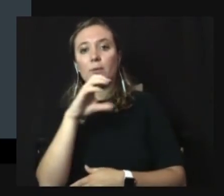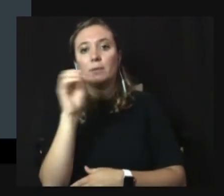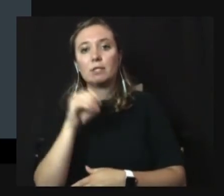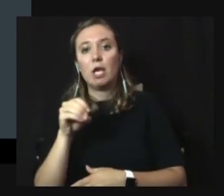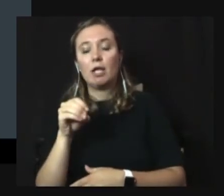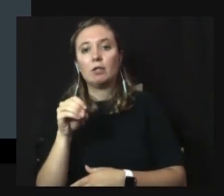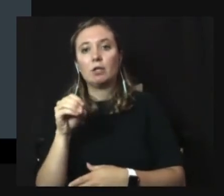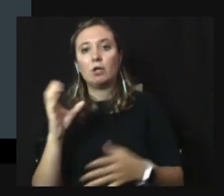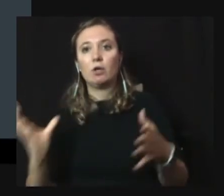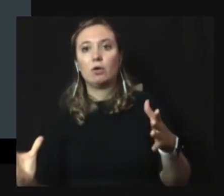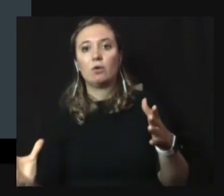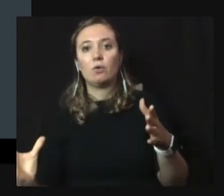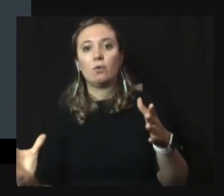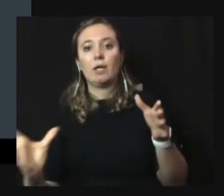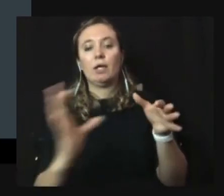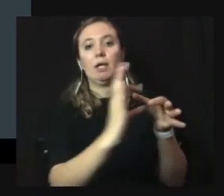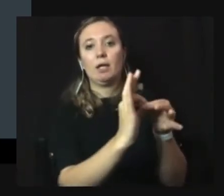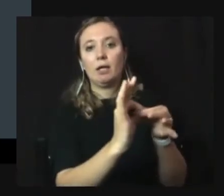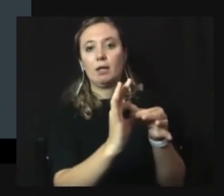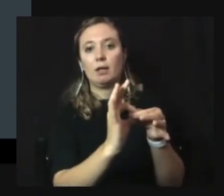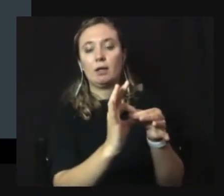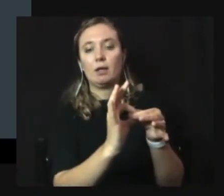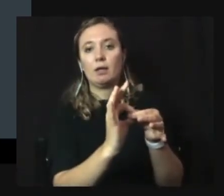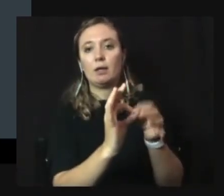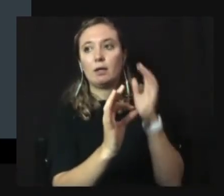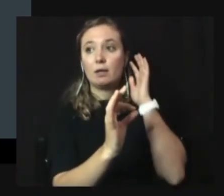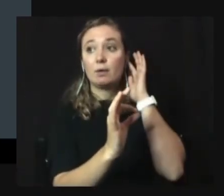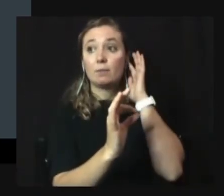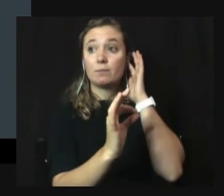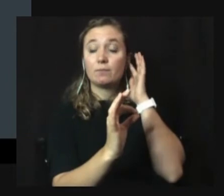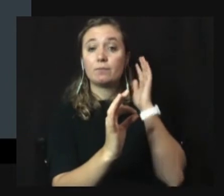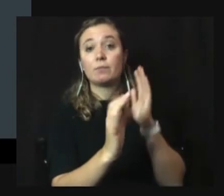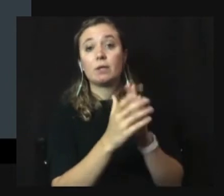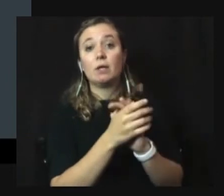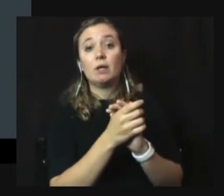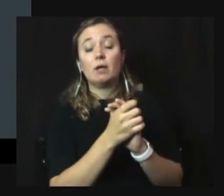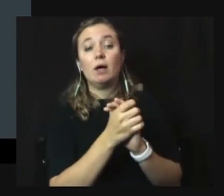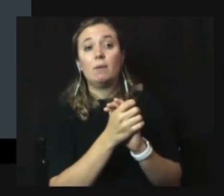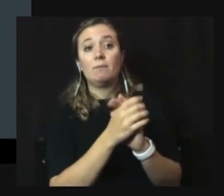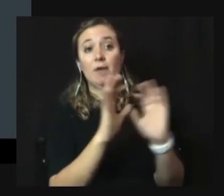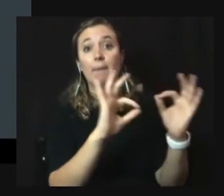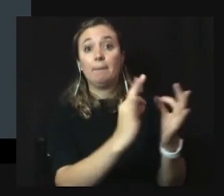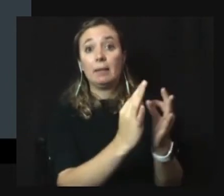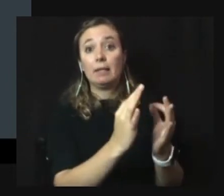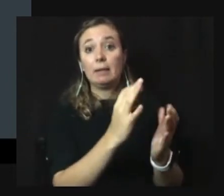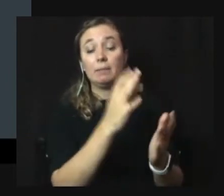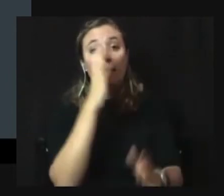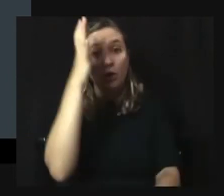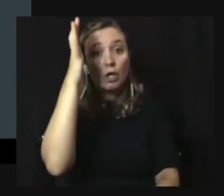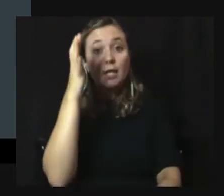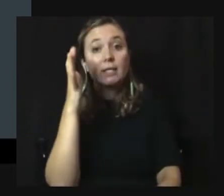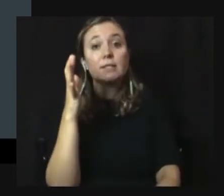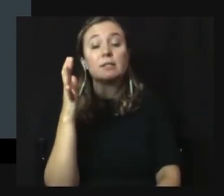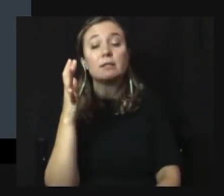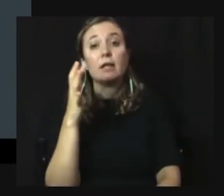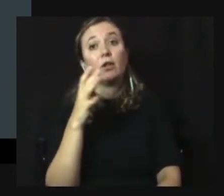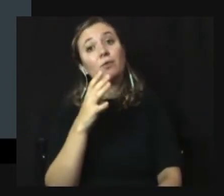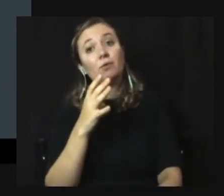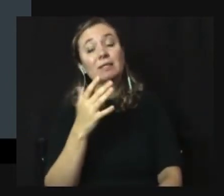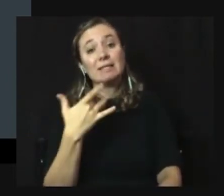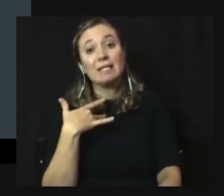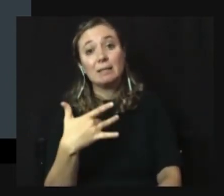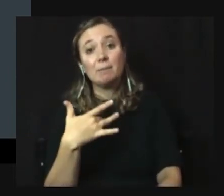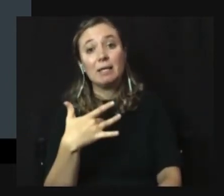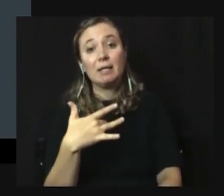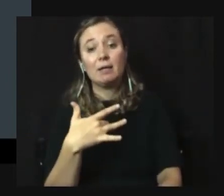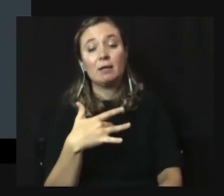with their likely neurodivergent and under-resourced parents. And so my perspective as